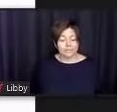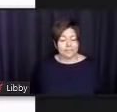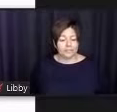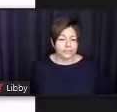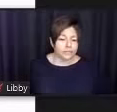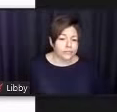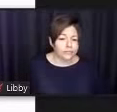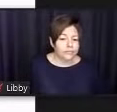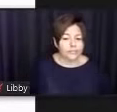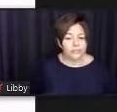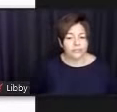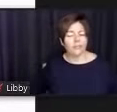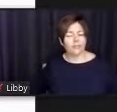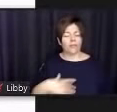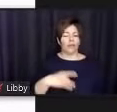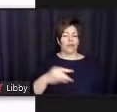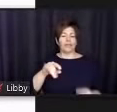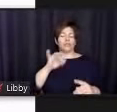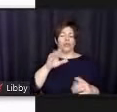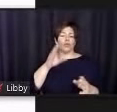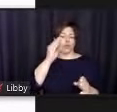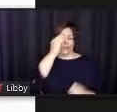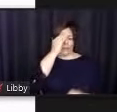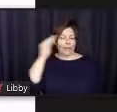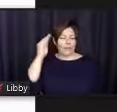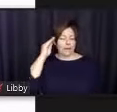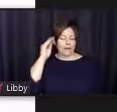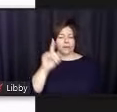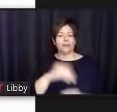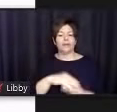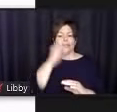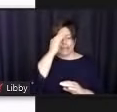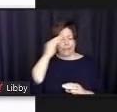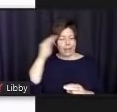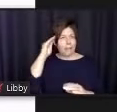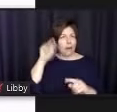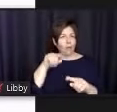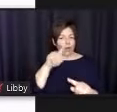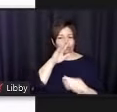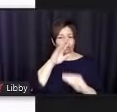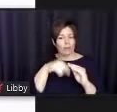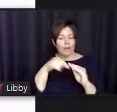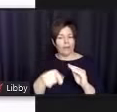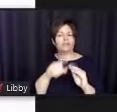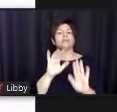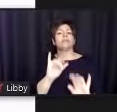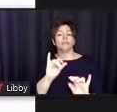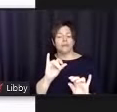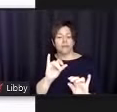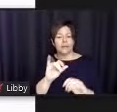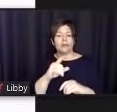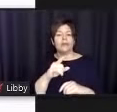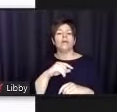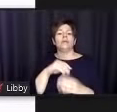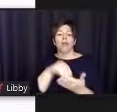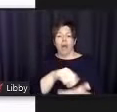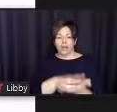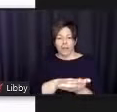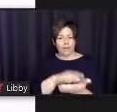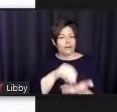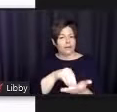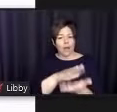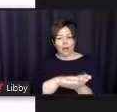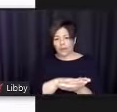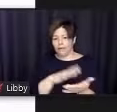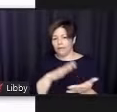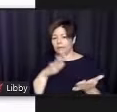like this. So keep that in mind. So keep that in mind as we talk about this, but document where we are with this. Just document. So I'll have tips on